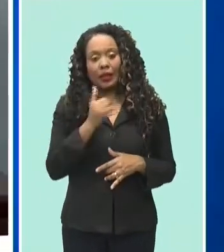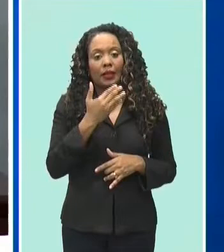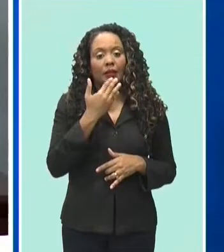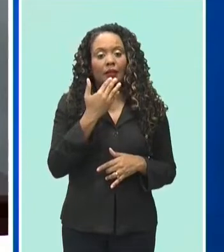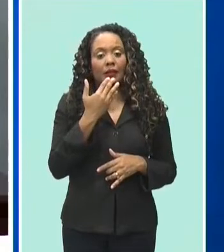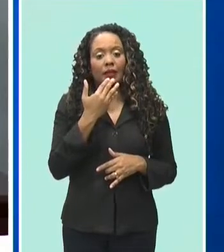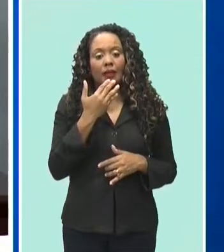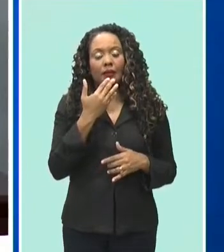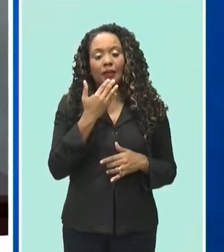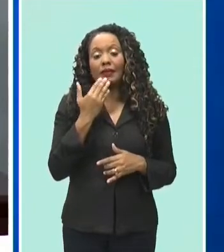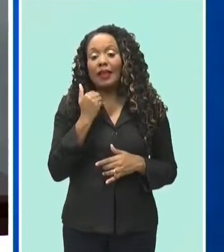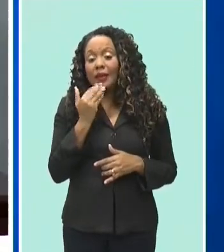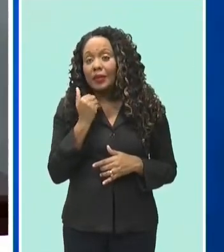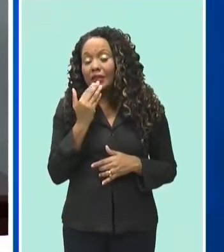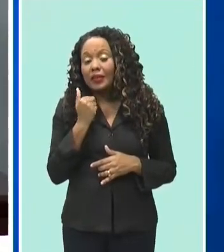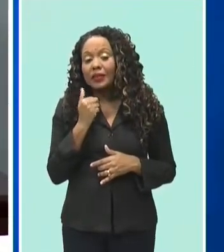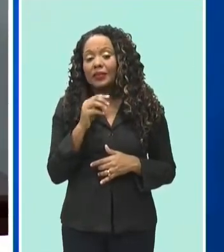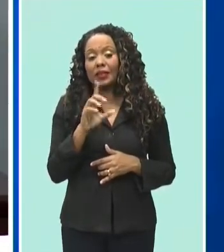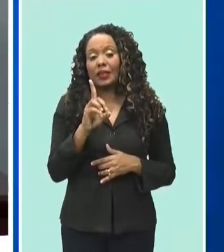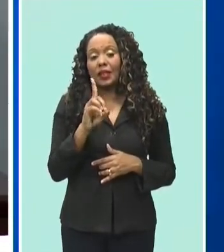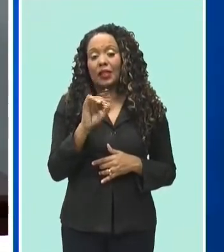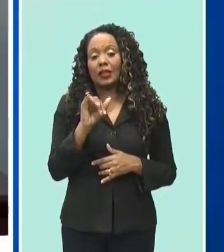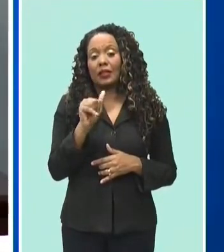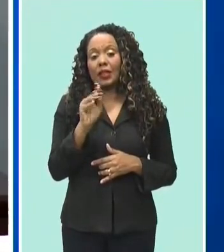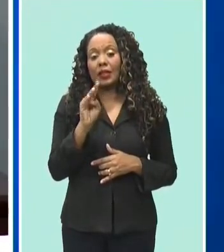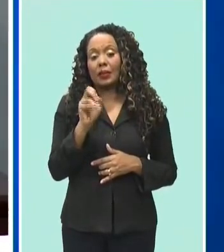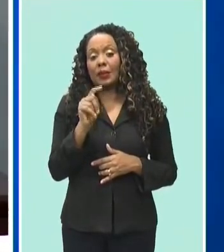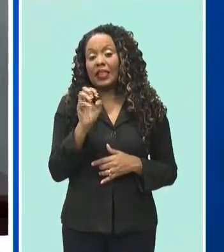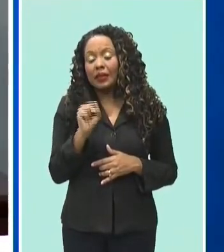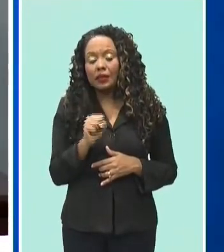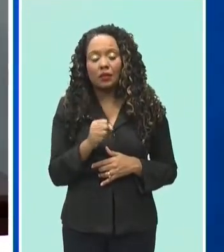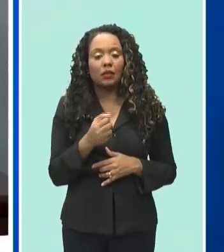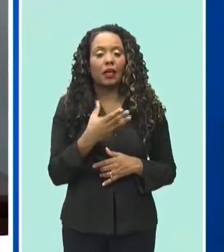try to stop this tsunami,